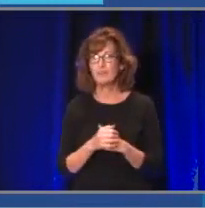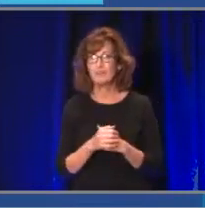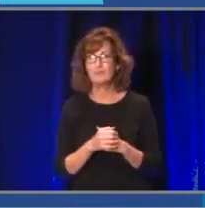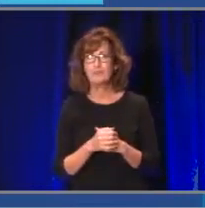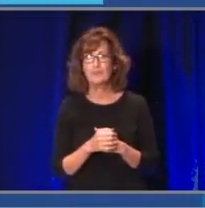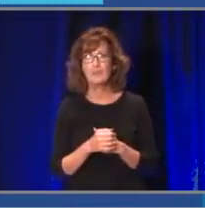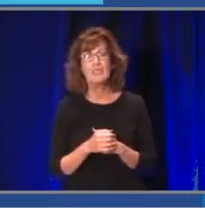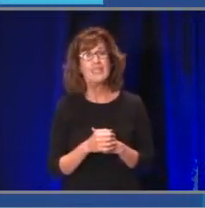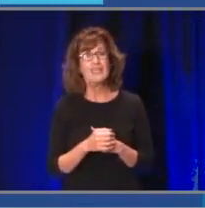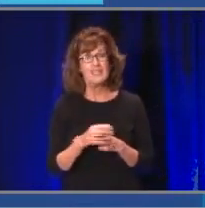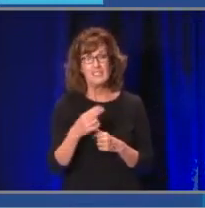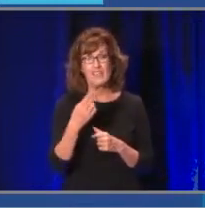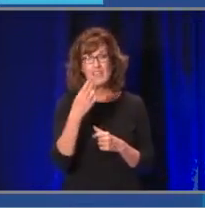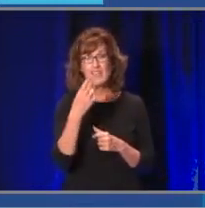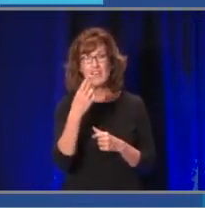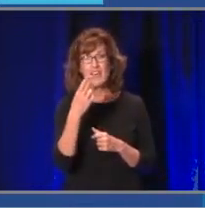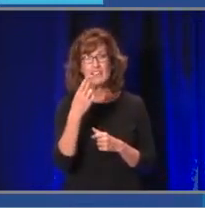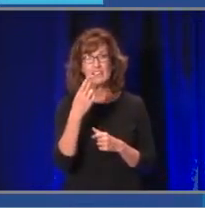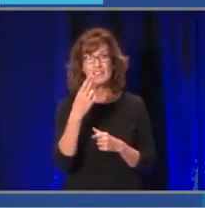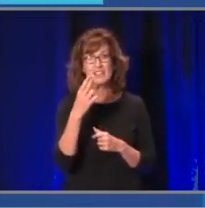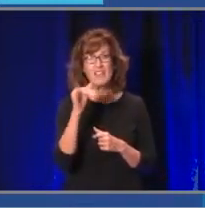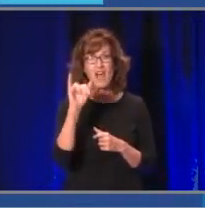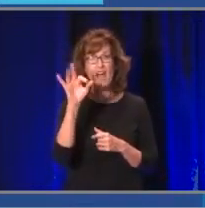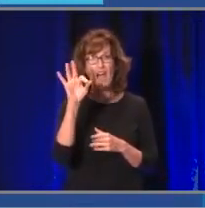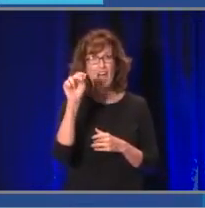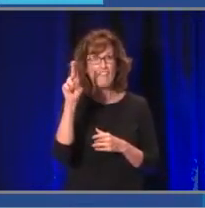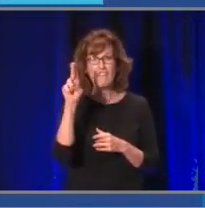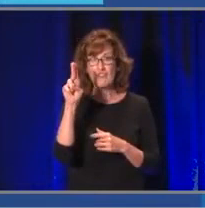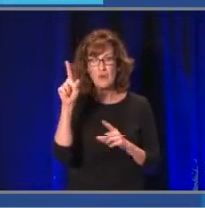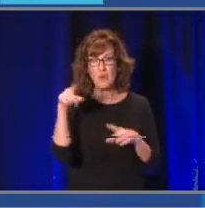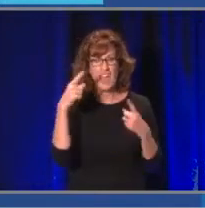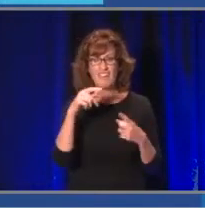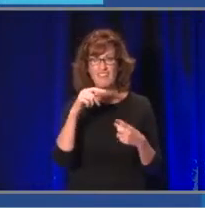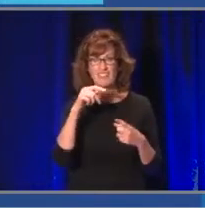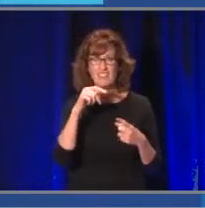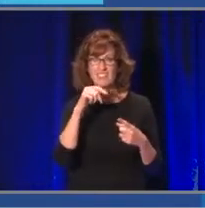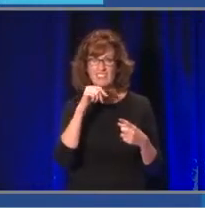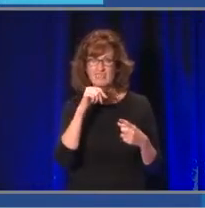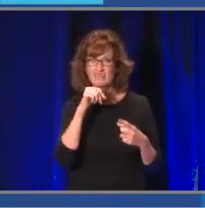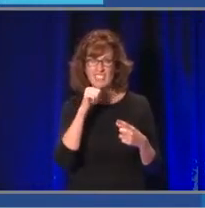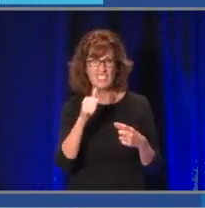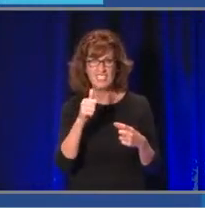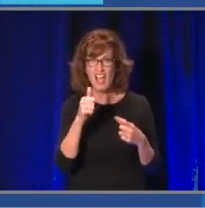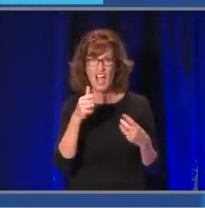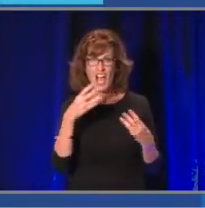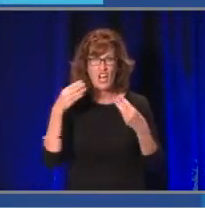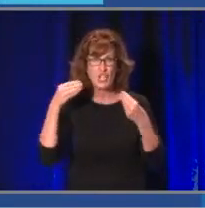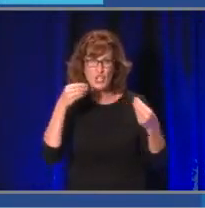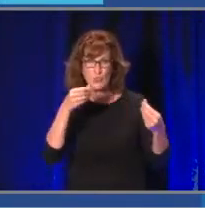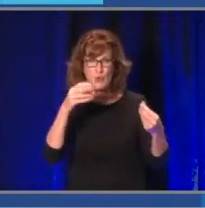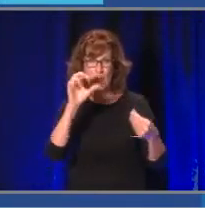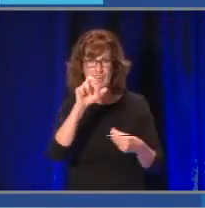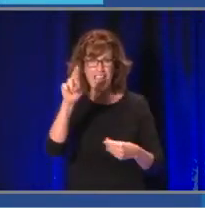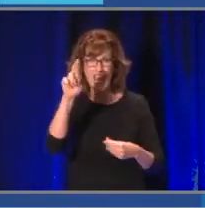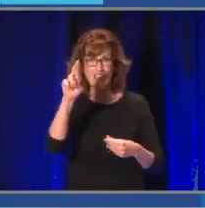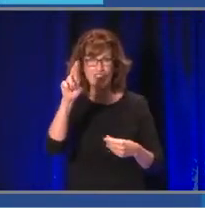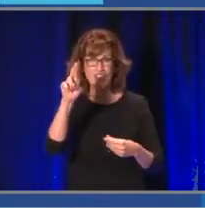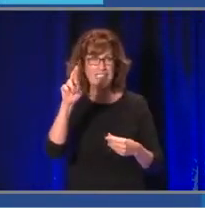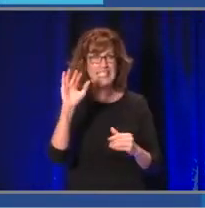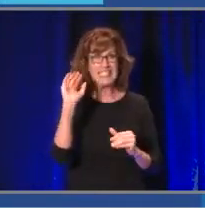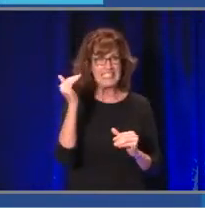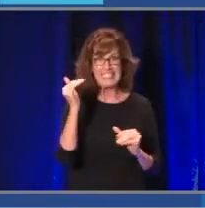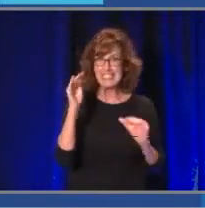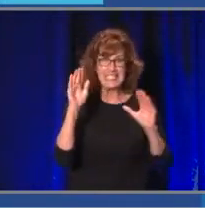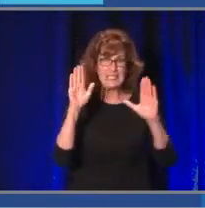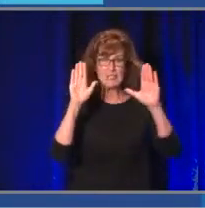cure the cancer? Right? It sounds like amazing technology you showed us here. Like this stuff sounds like the best thing since sliced white bread. If I had prostate cancer, was